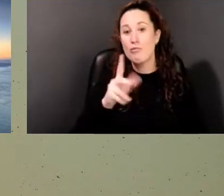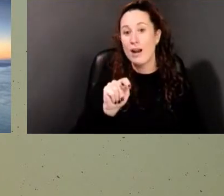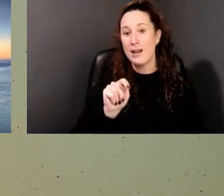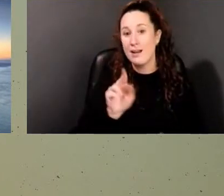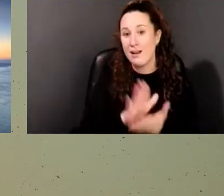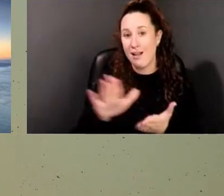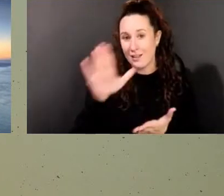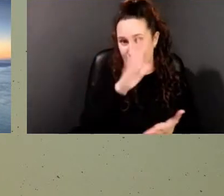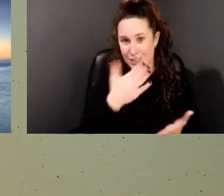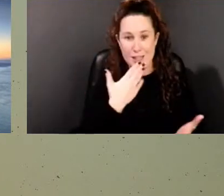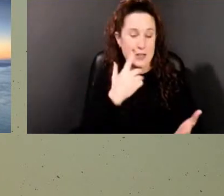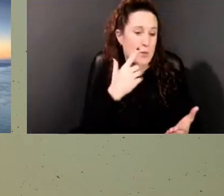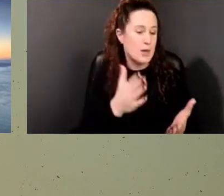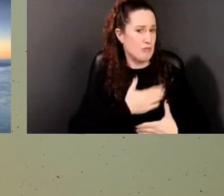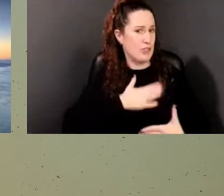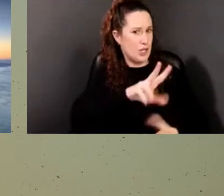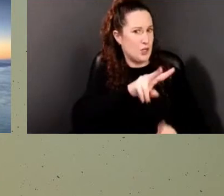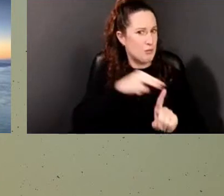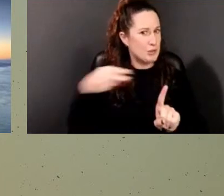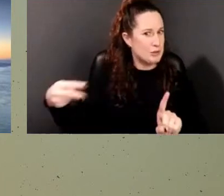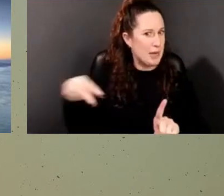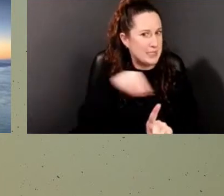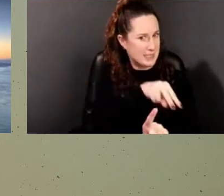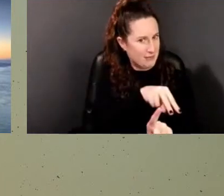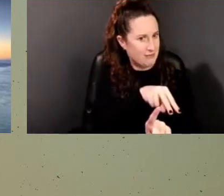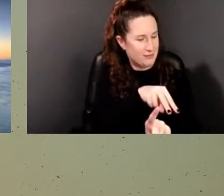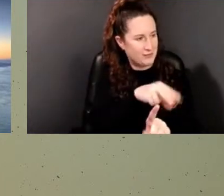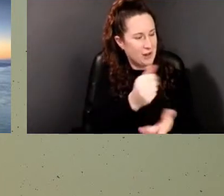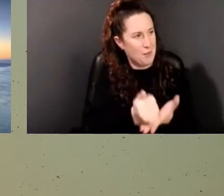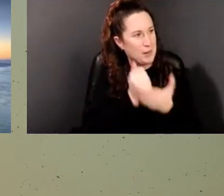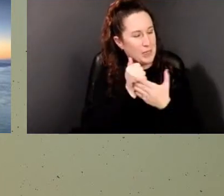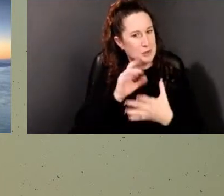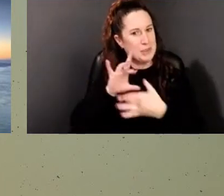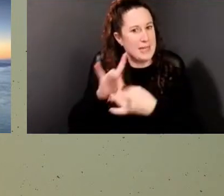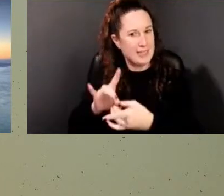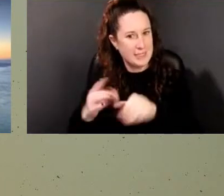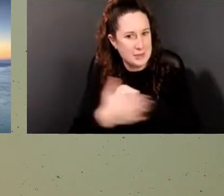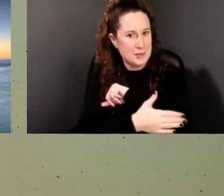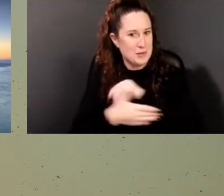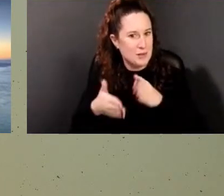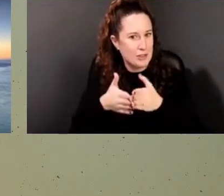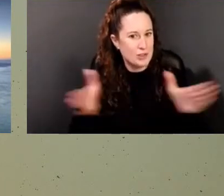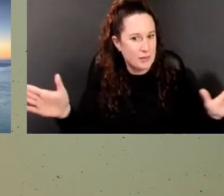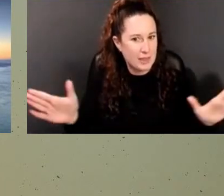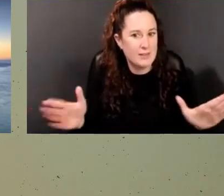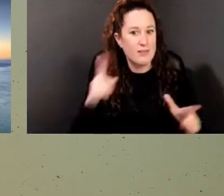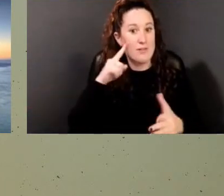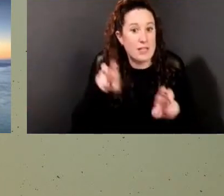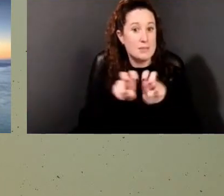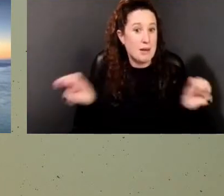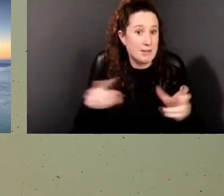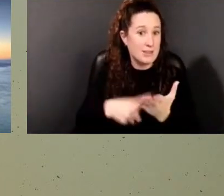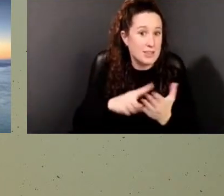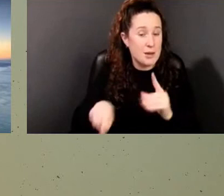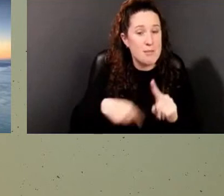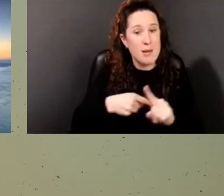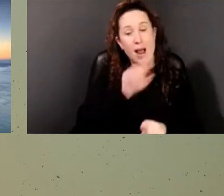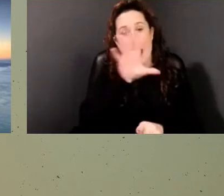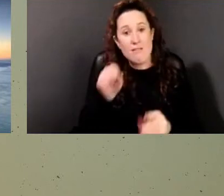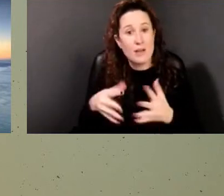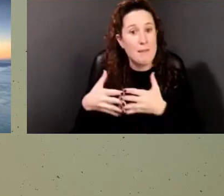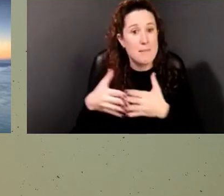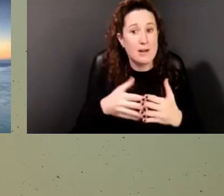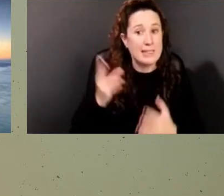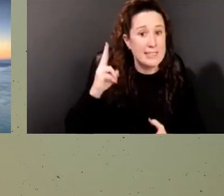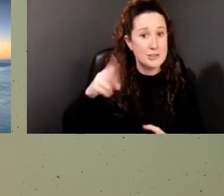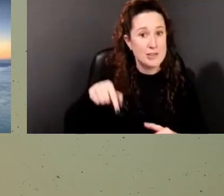broader perspective to this discussion, this panel discussion of African-American history in our state